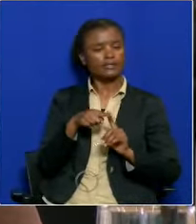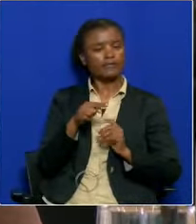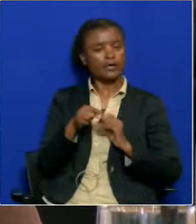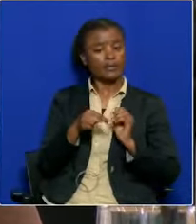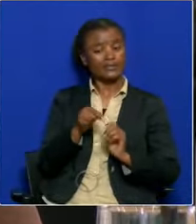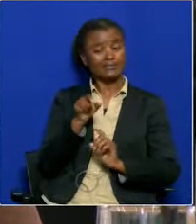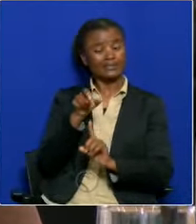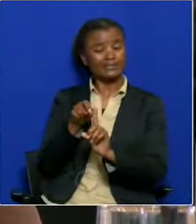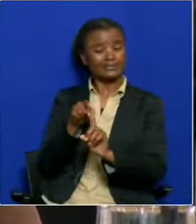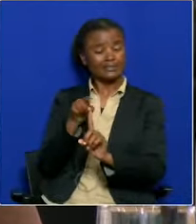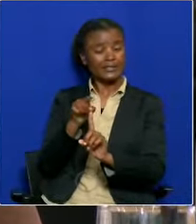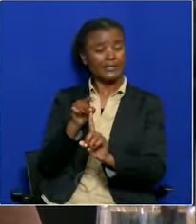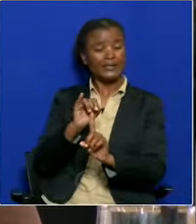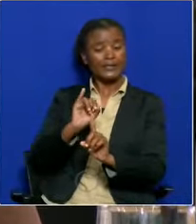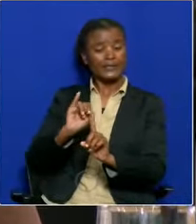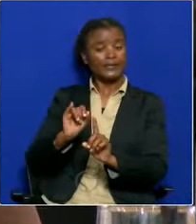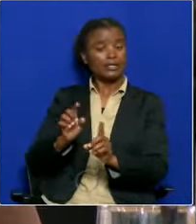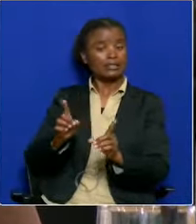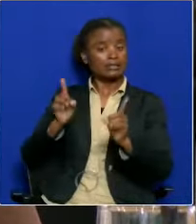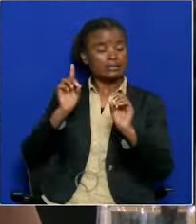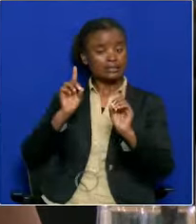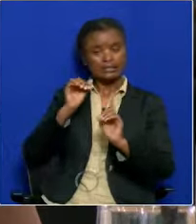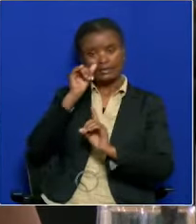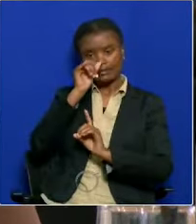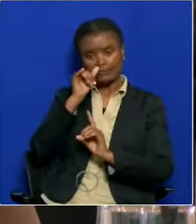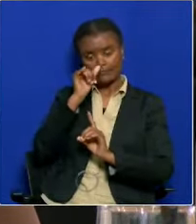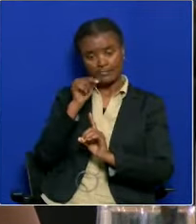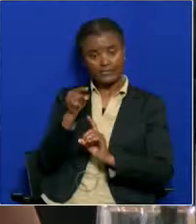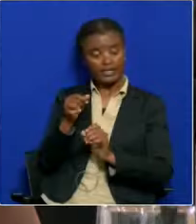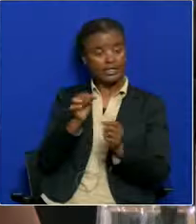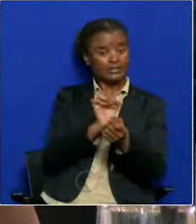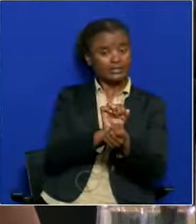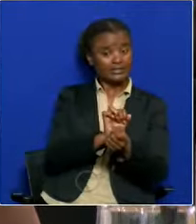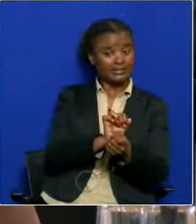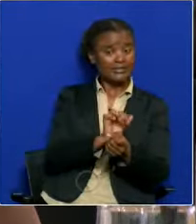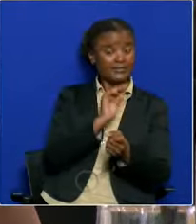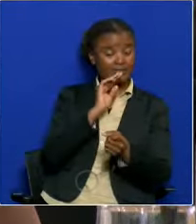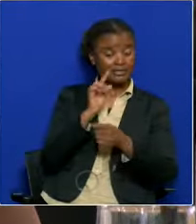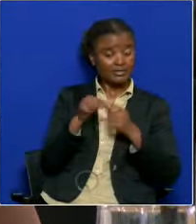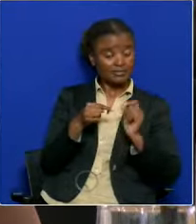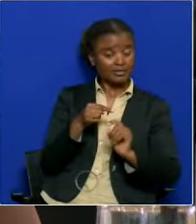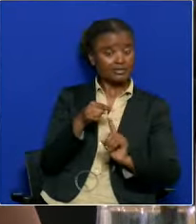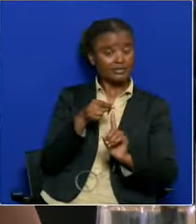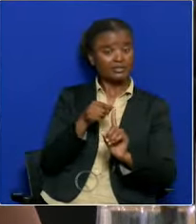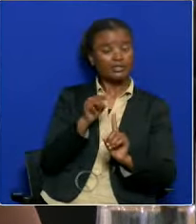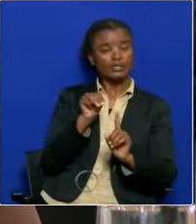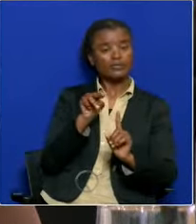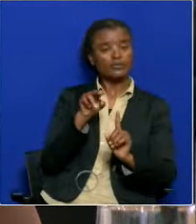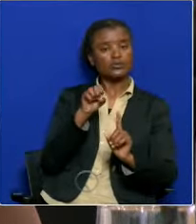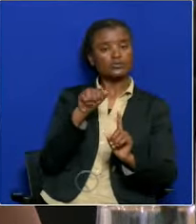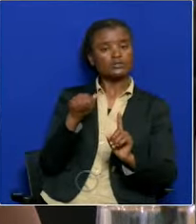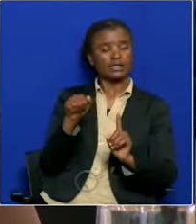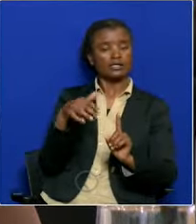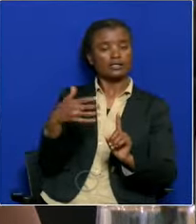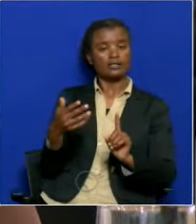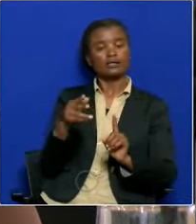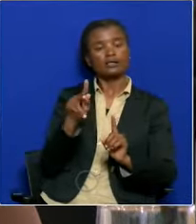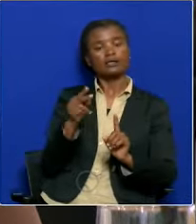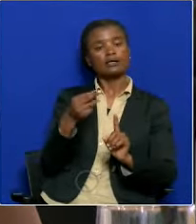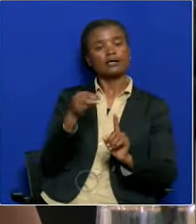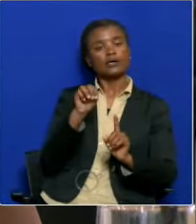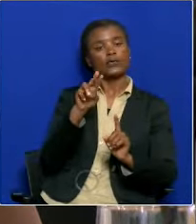it was in relation to Musa Kaula. Yes. And if regard is had to your evidence and other evidence laid